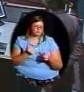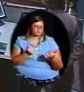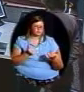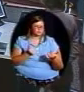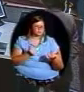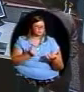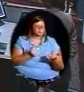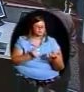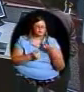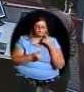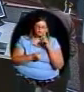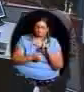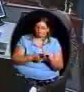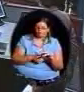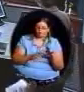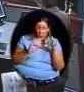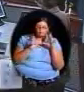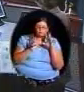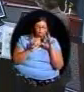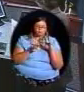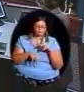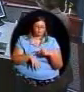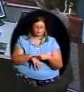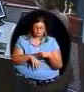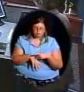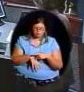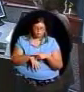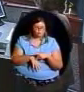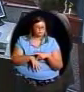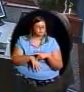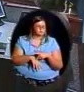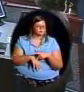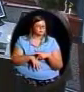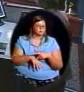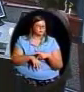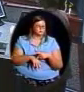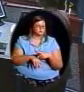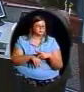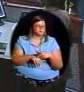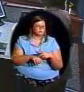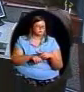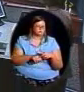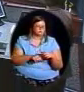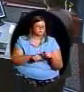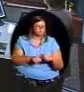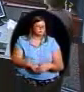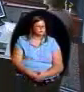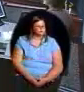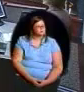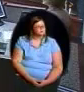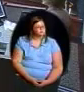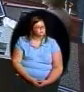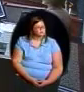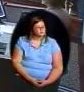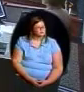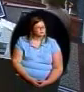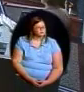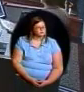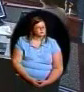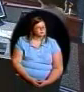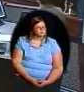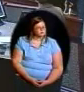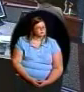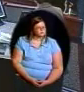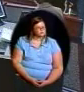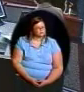assistant principals or that would be able to travel to get support? Well, certainly Dr.